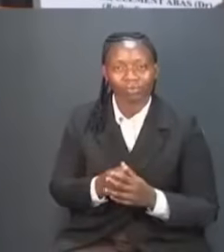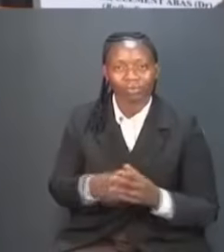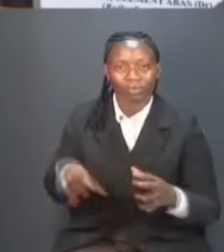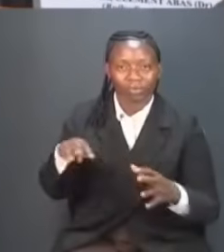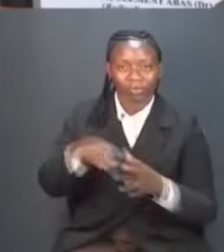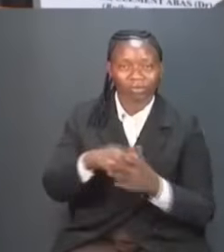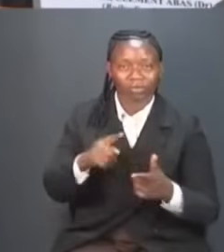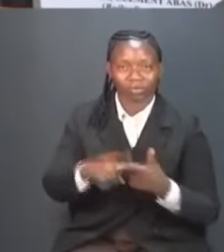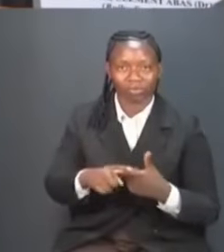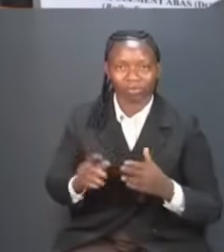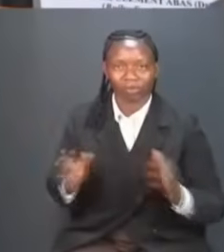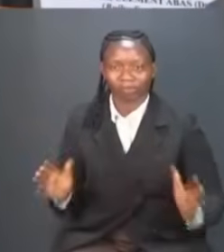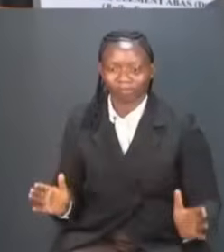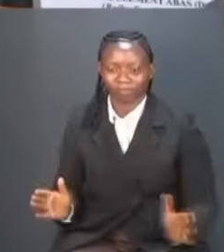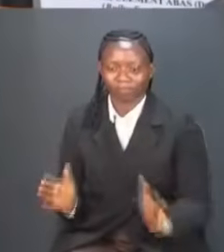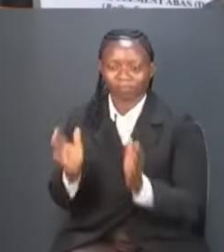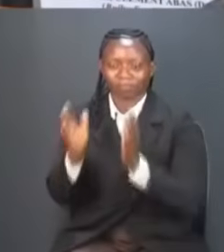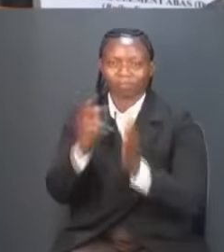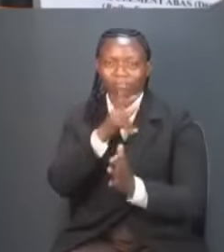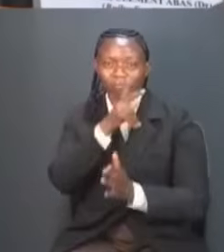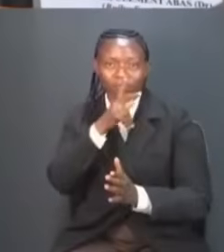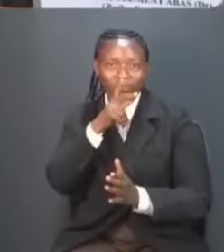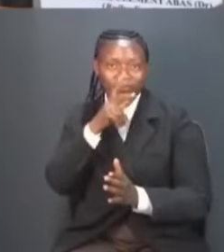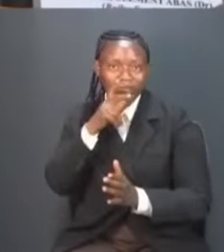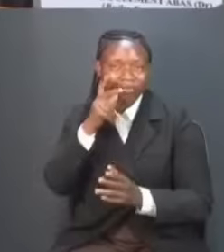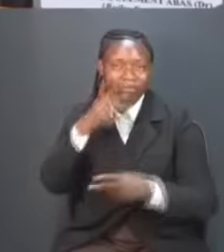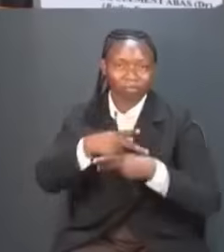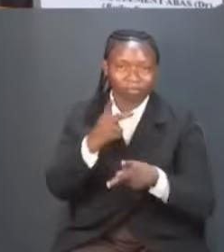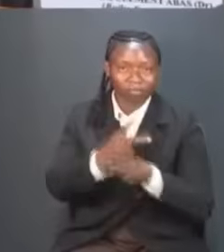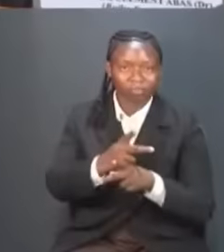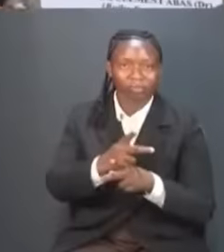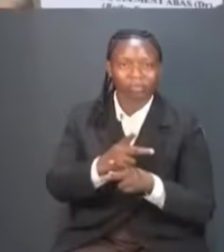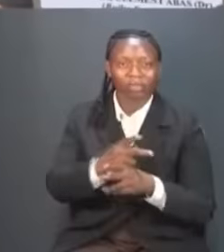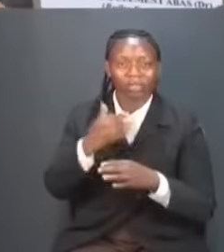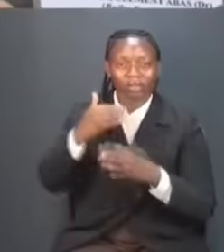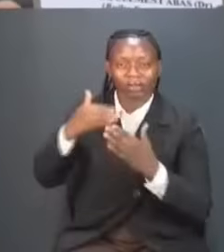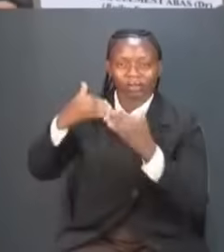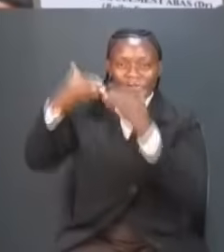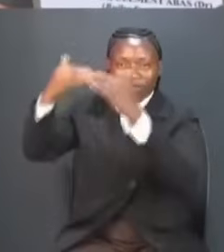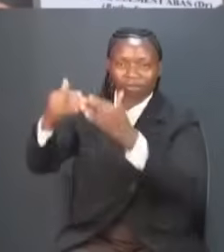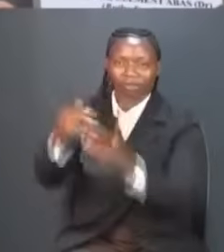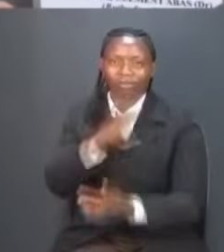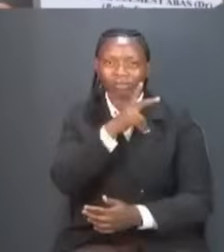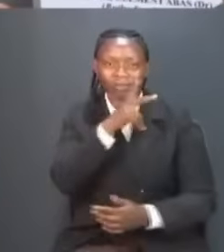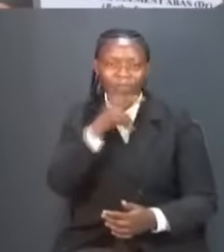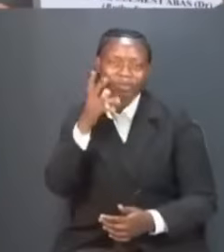boost agricultural production and increase farmers' income. Thank you.